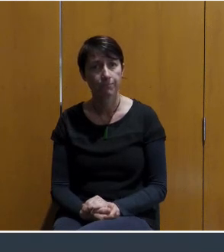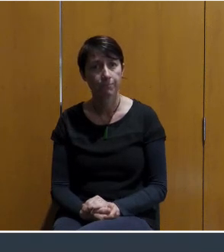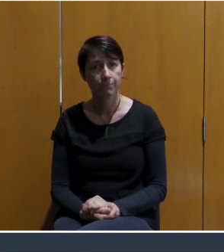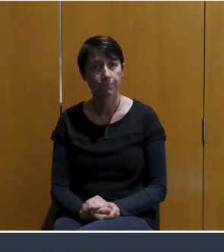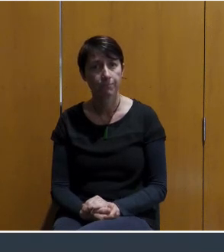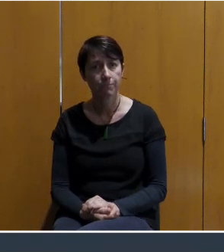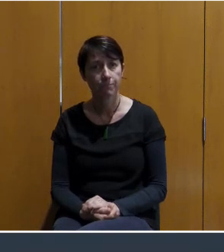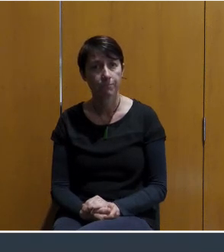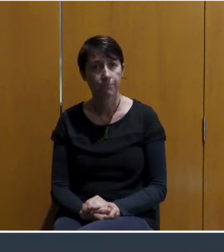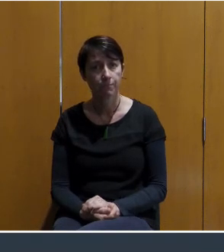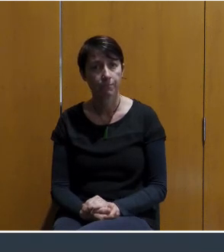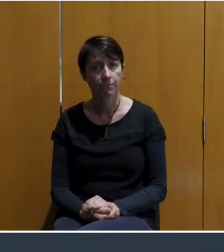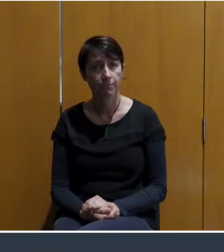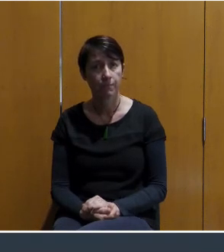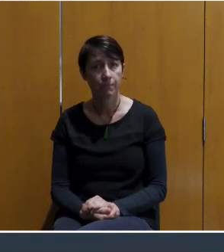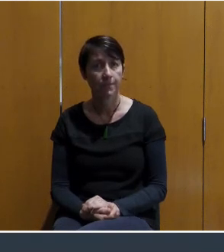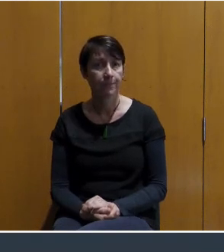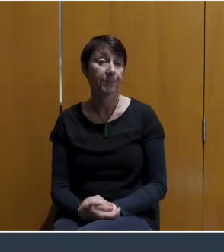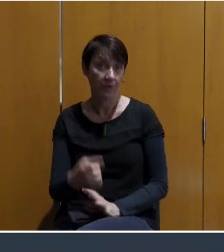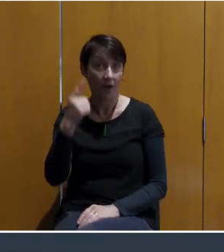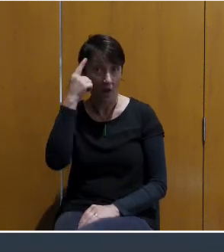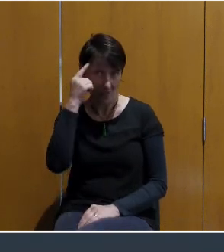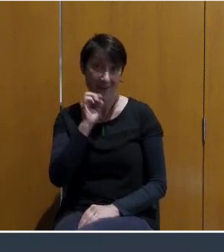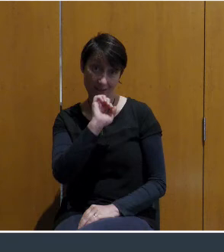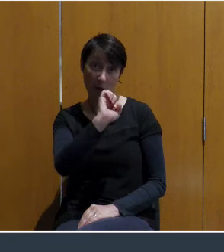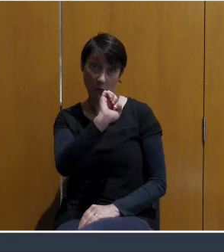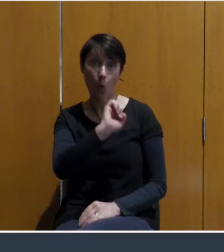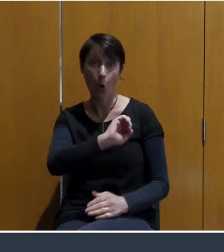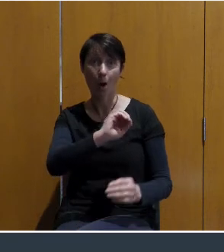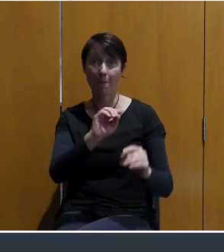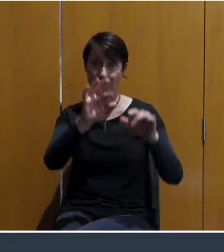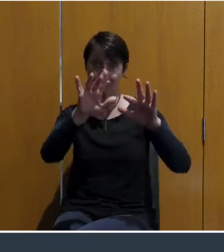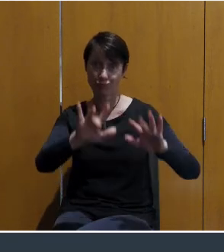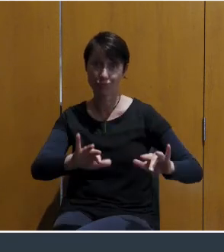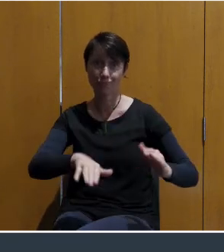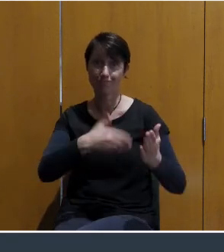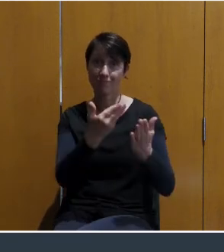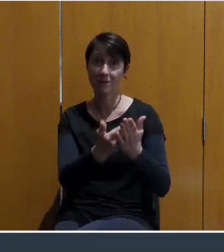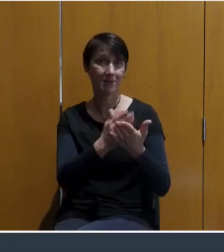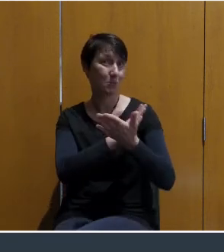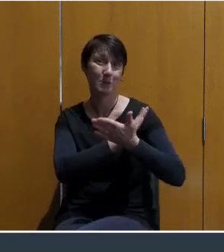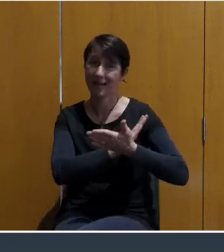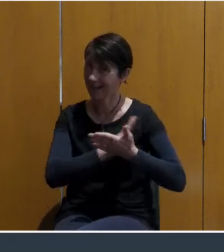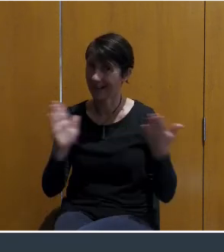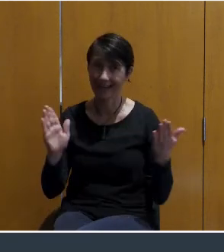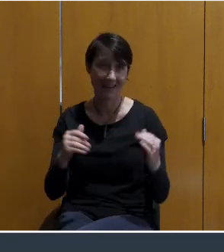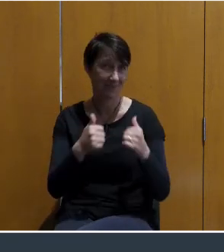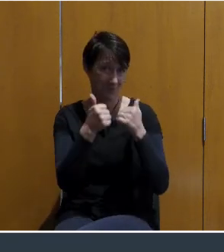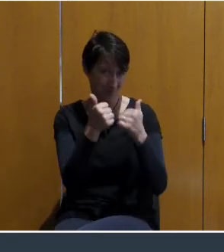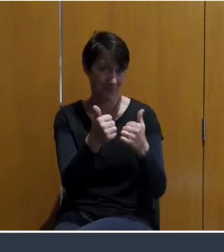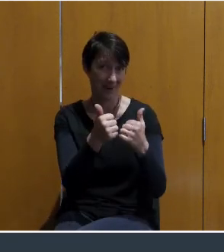I think the submission was very clear in terms of your thoughts on the various areas that